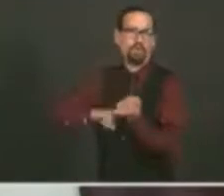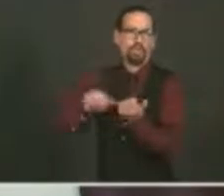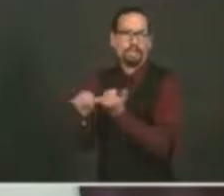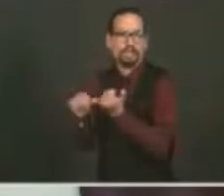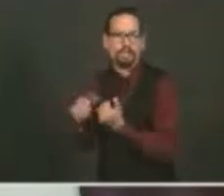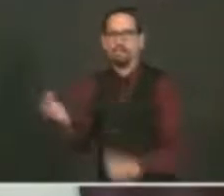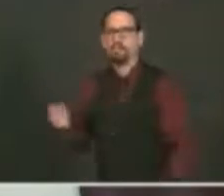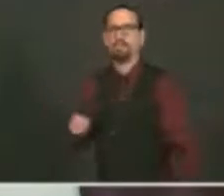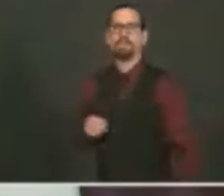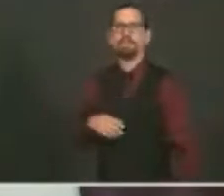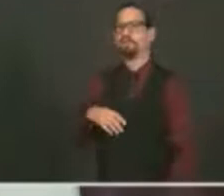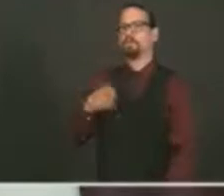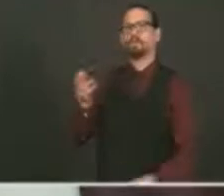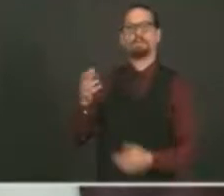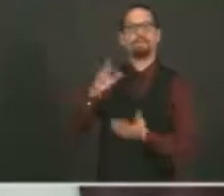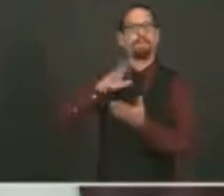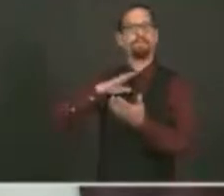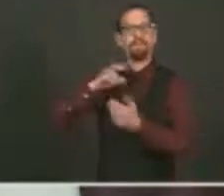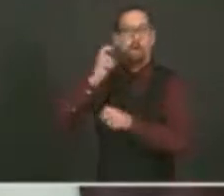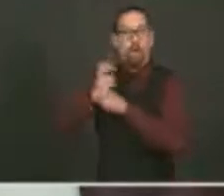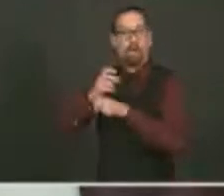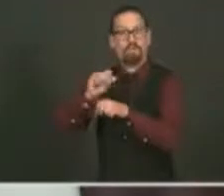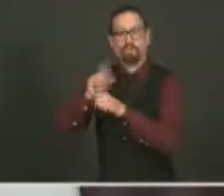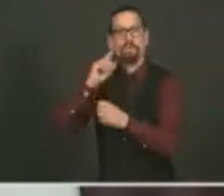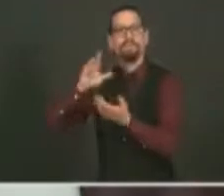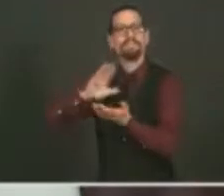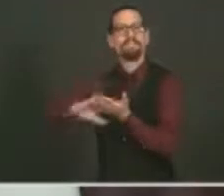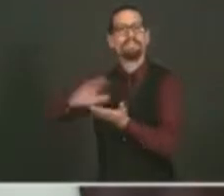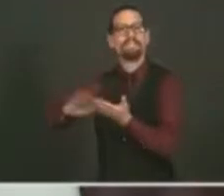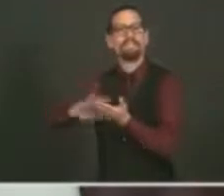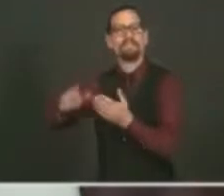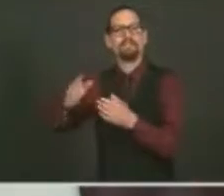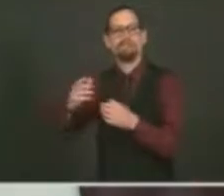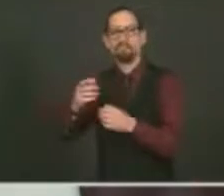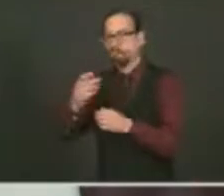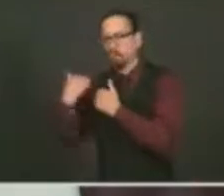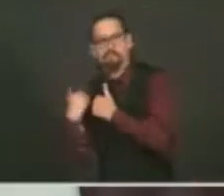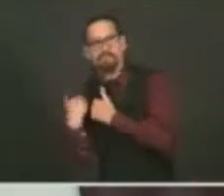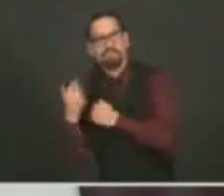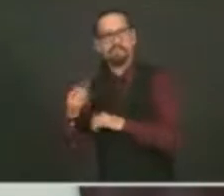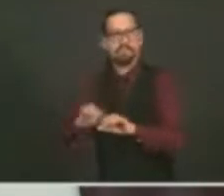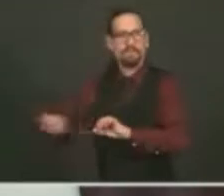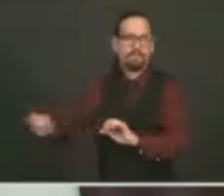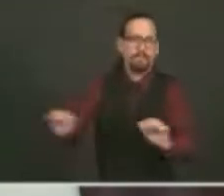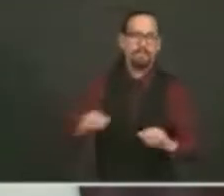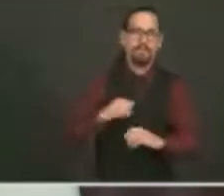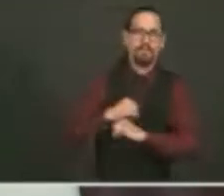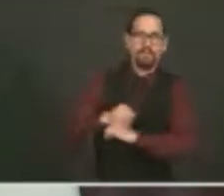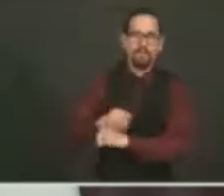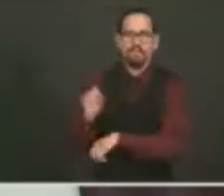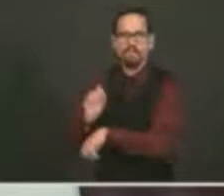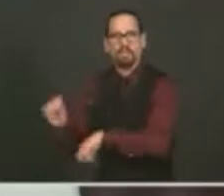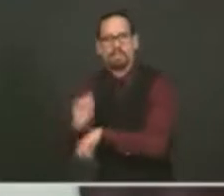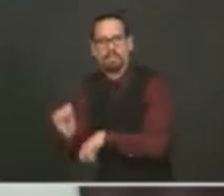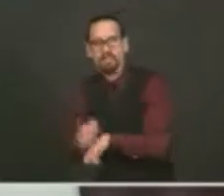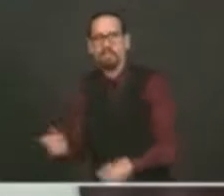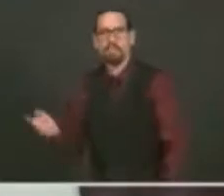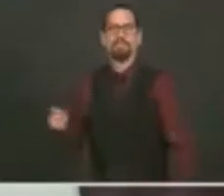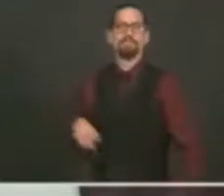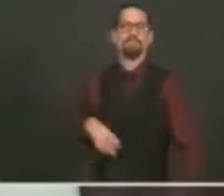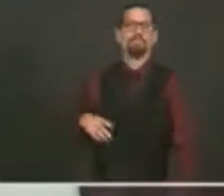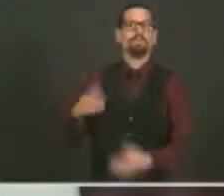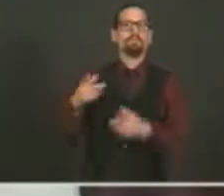have a custodian on every floor of every elementary school, cleaning regularly. We're offering the testing.